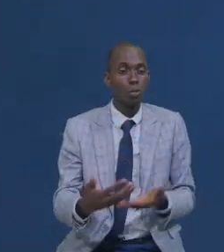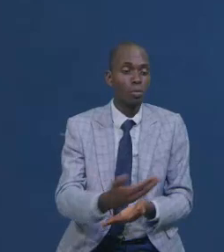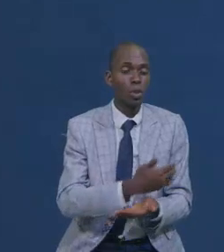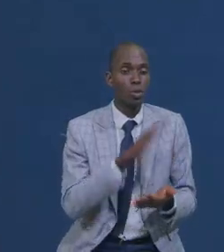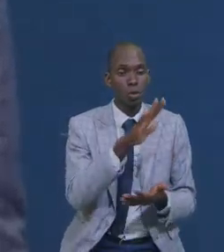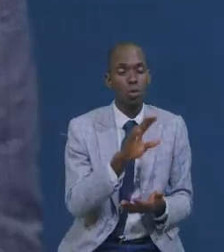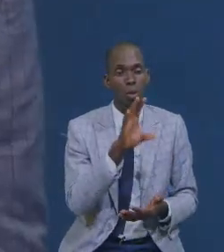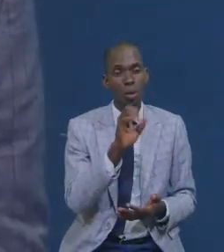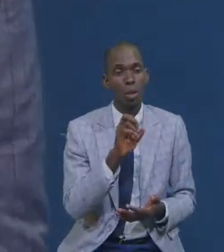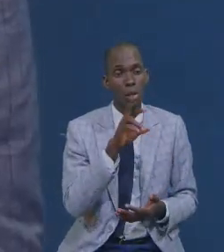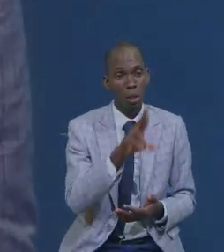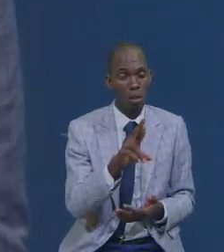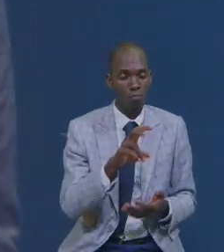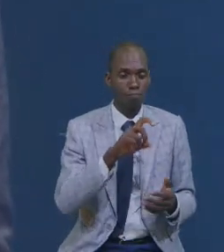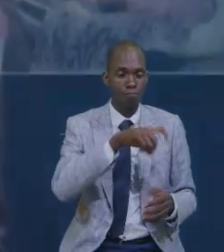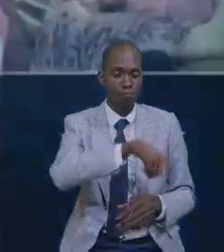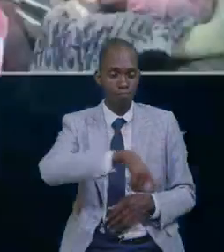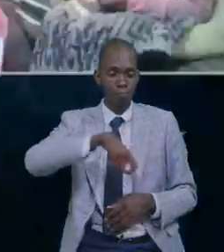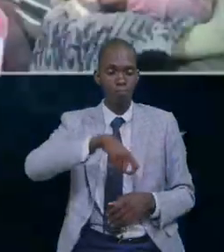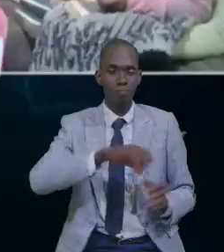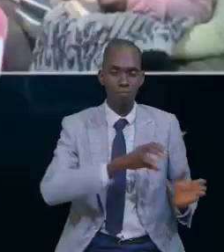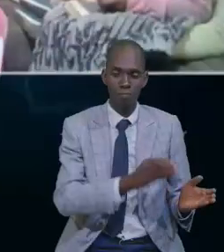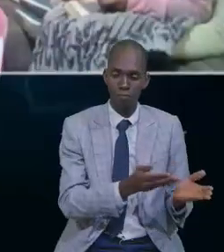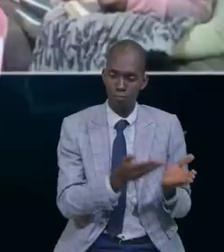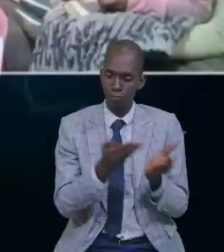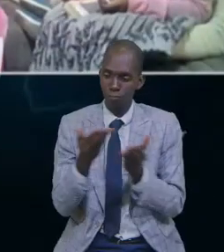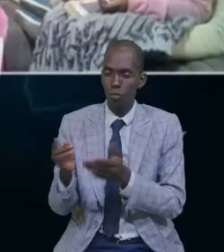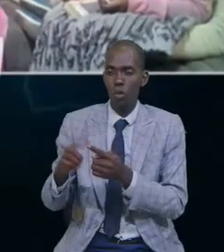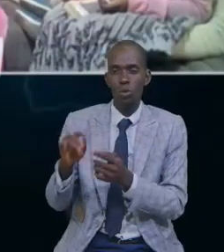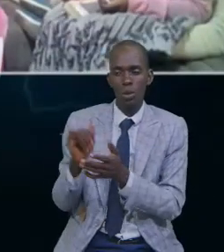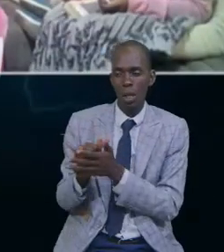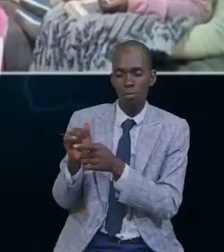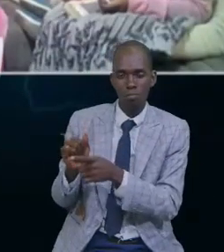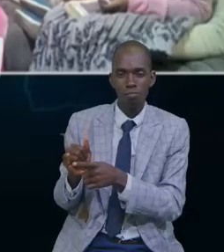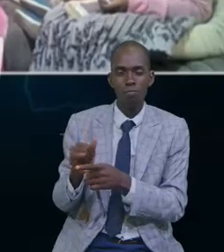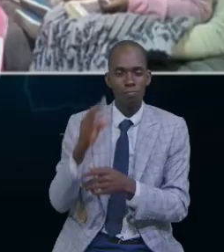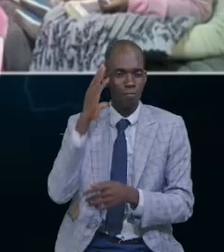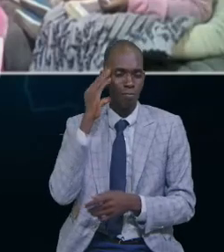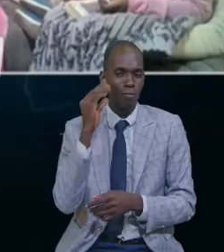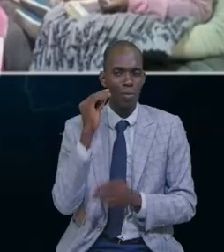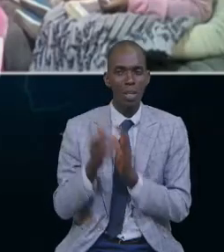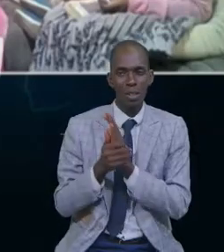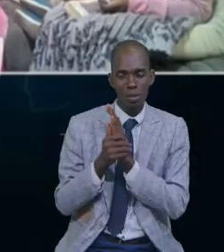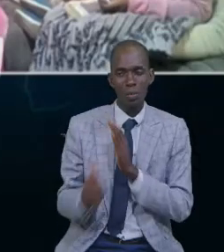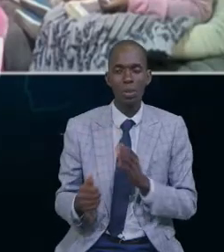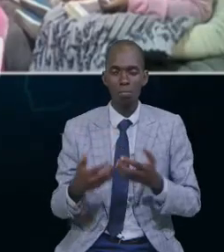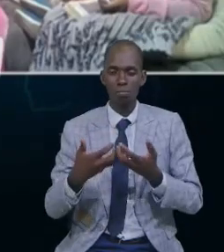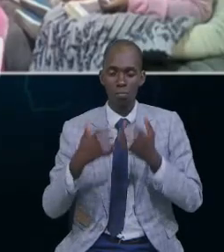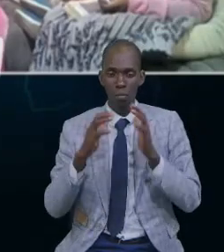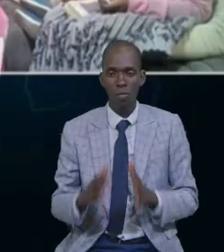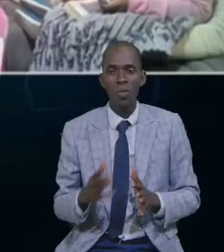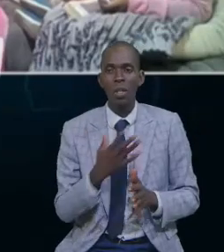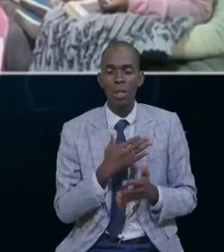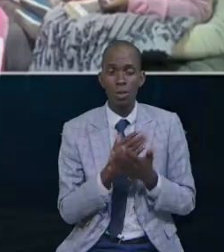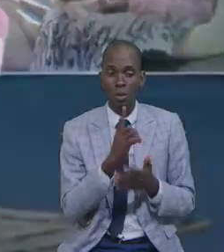to that accomplished mechanic or engineer. And somebody asks you, do you think this thing will come